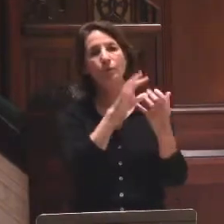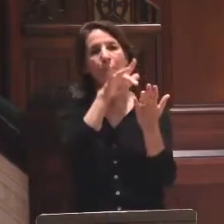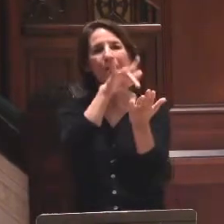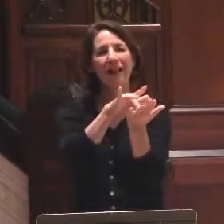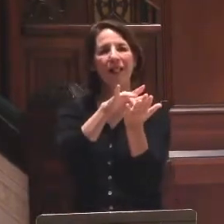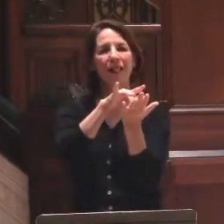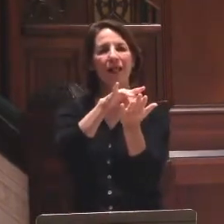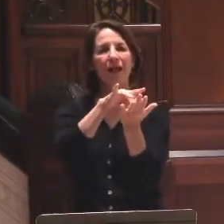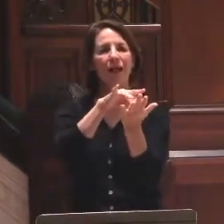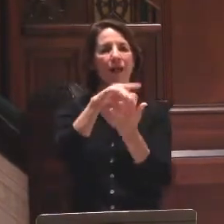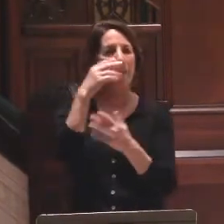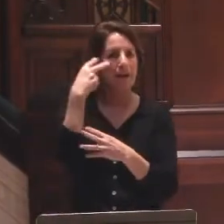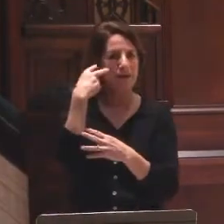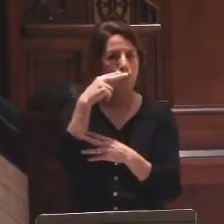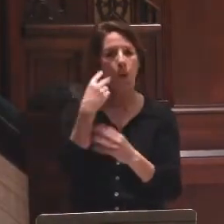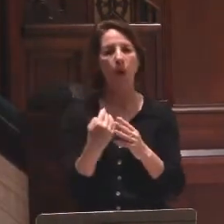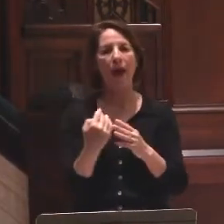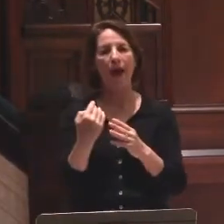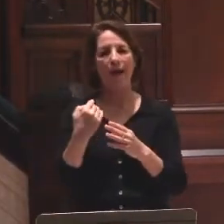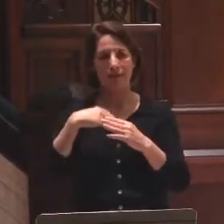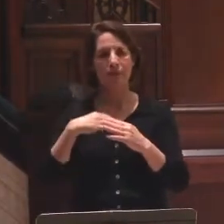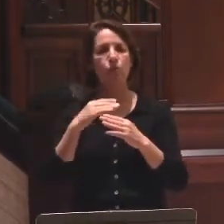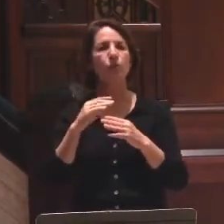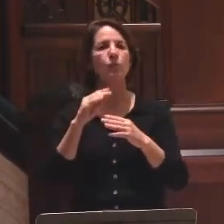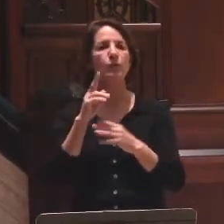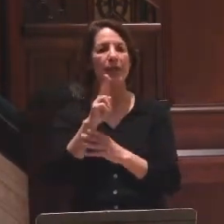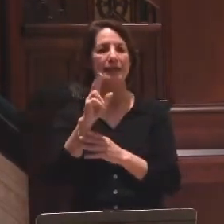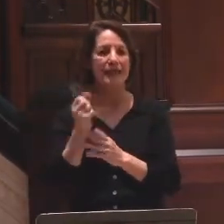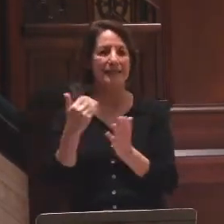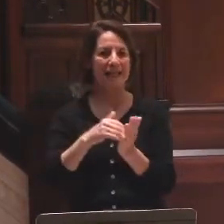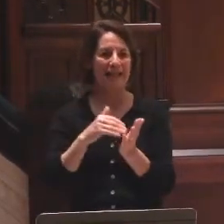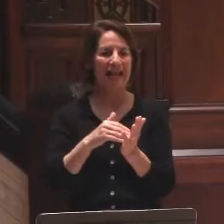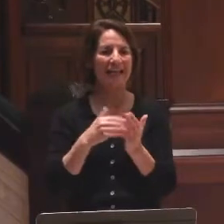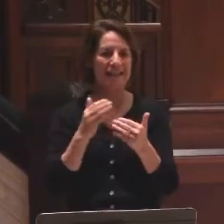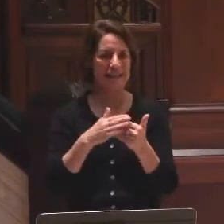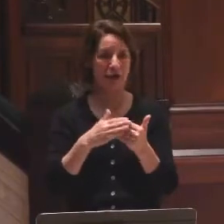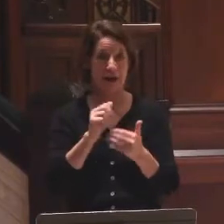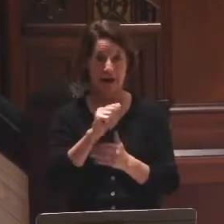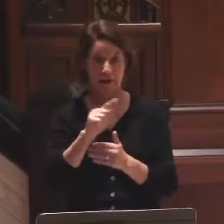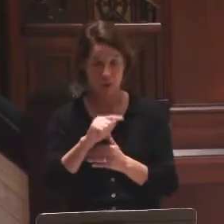and entered the United States again through Nogales, Arizona. So we were in